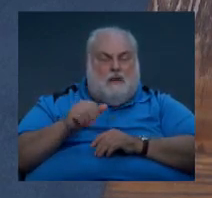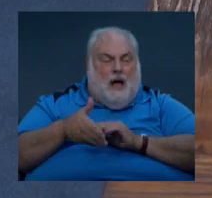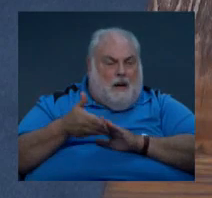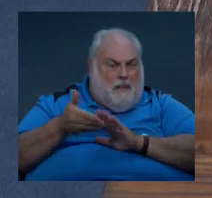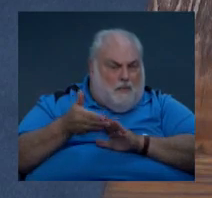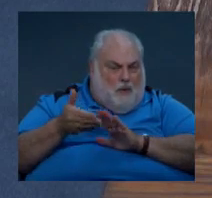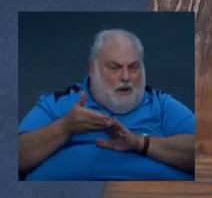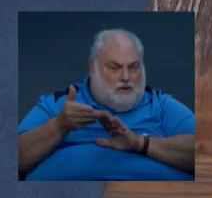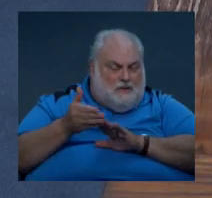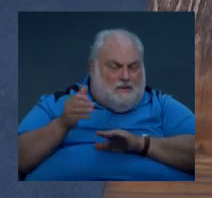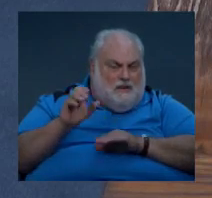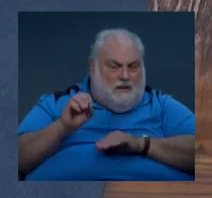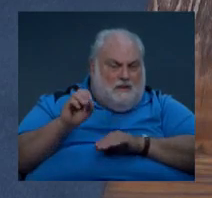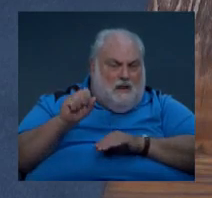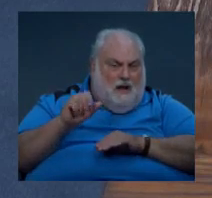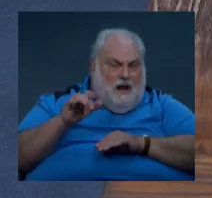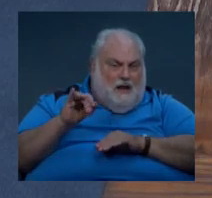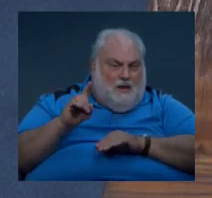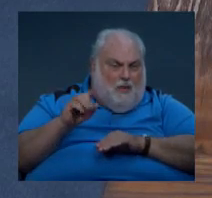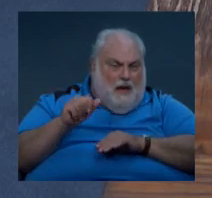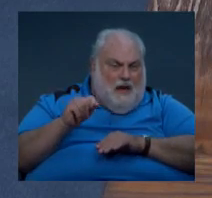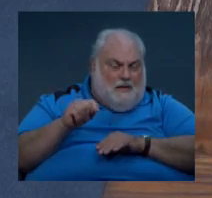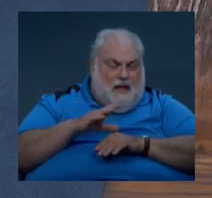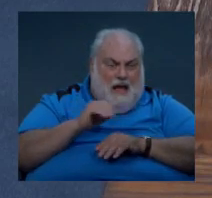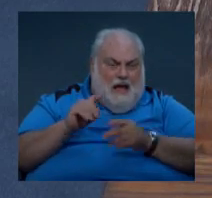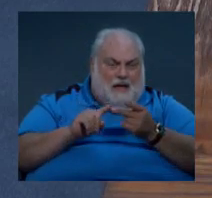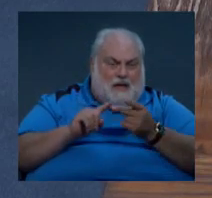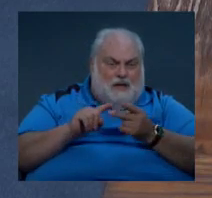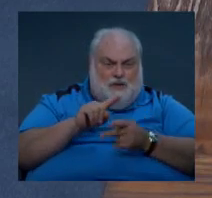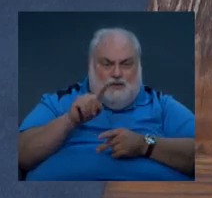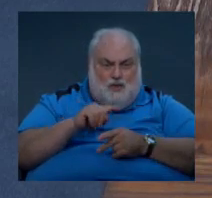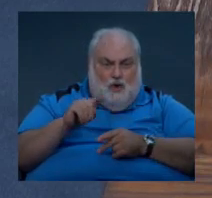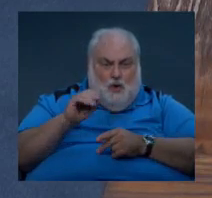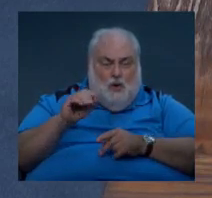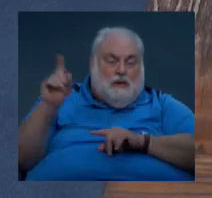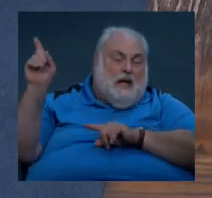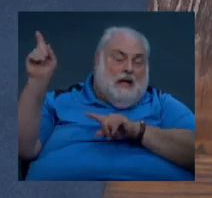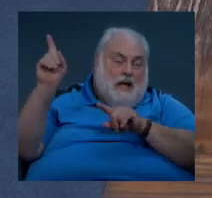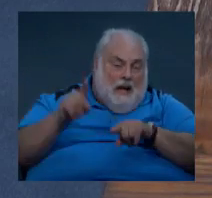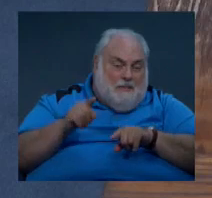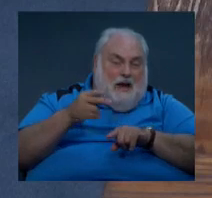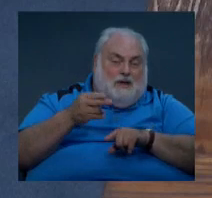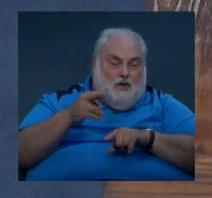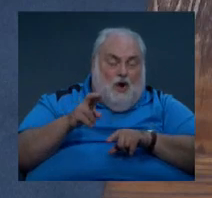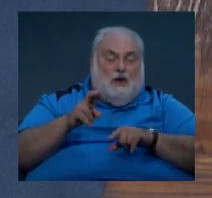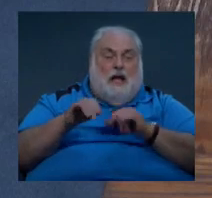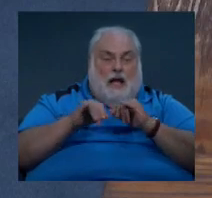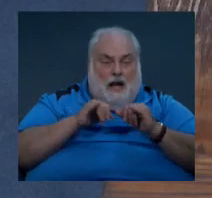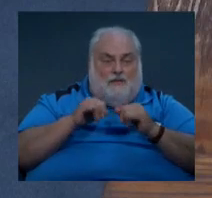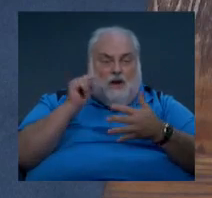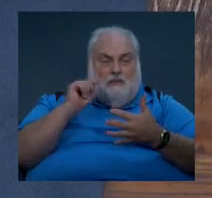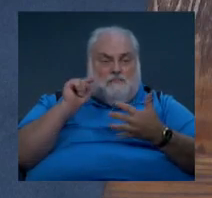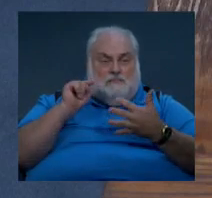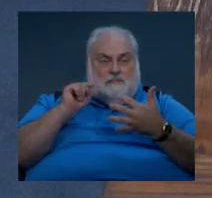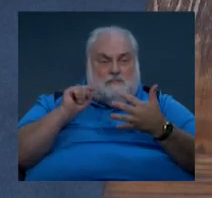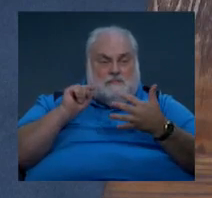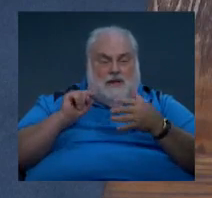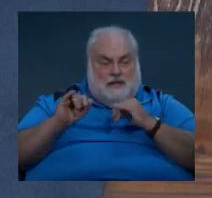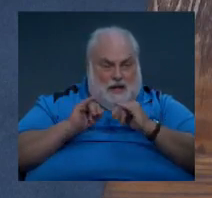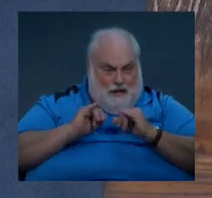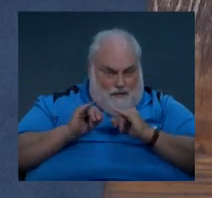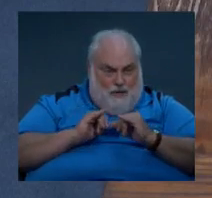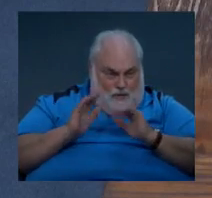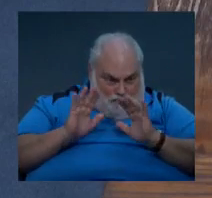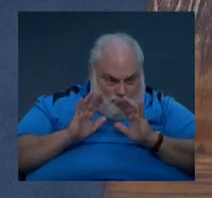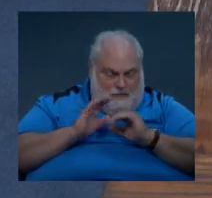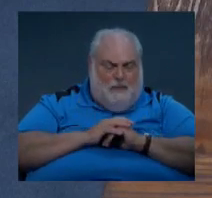Solid Waste, and the zoo actually come to HR and interview all these individuals. Then we will be looking at our